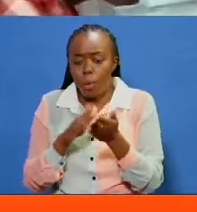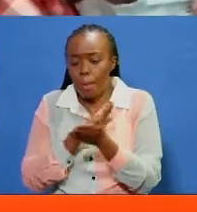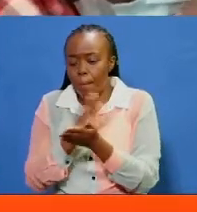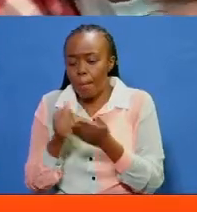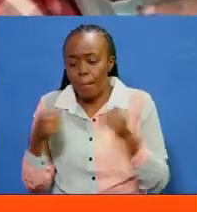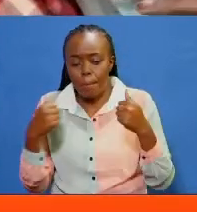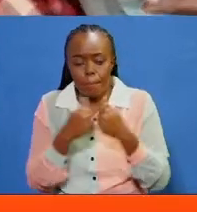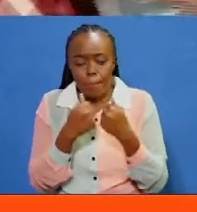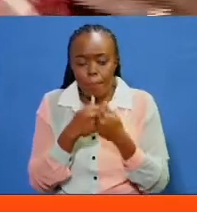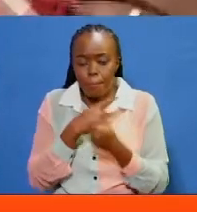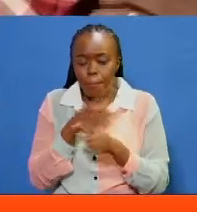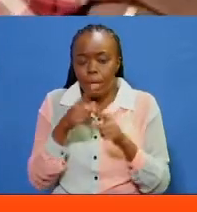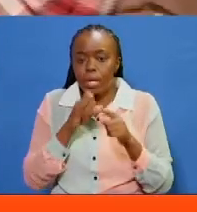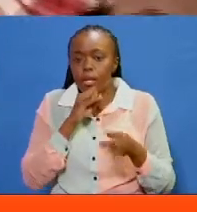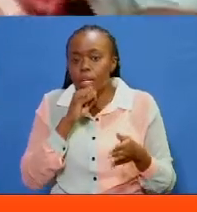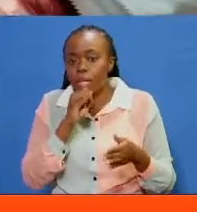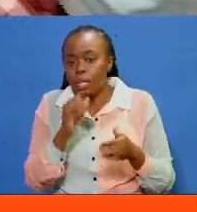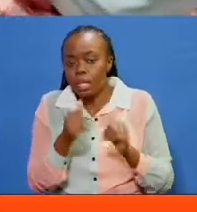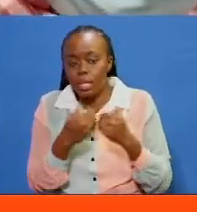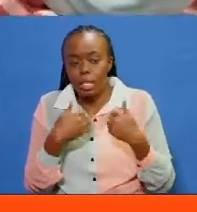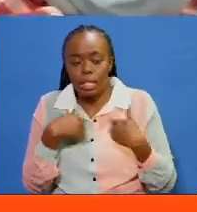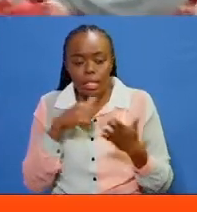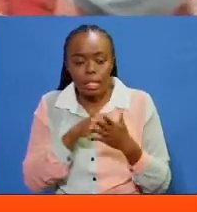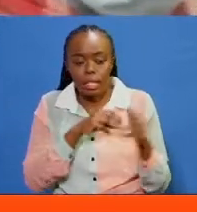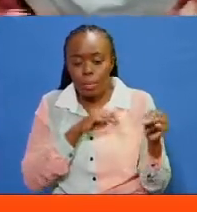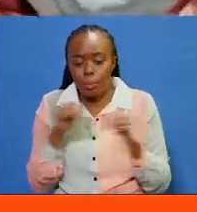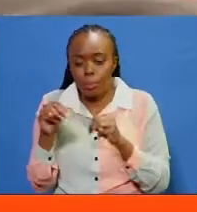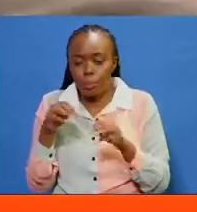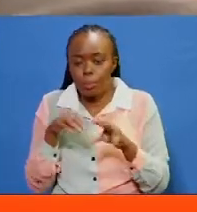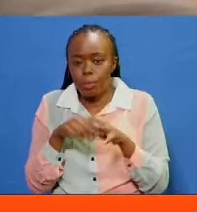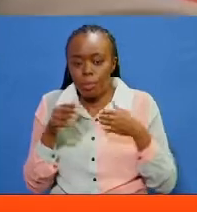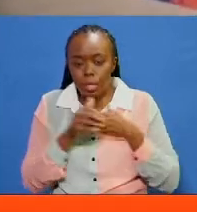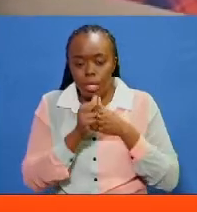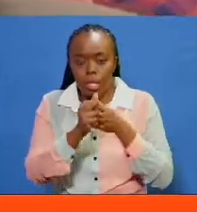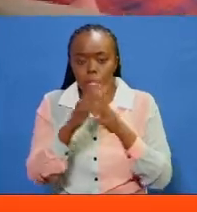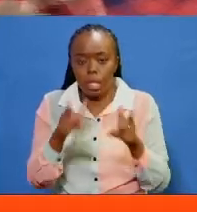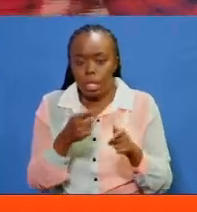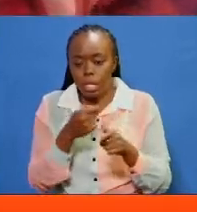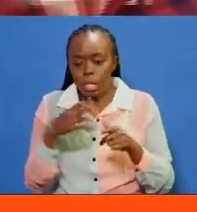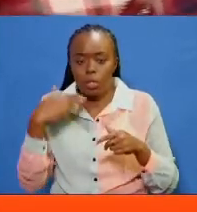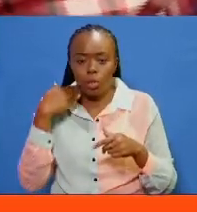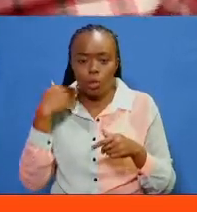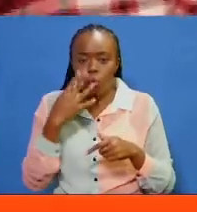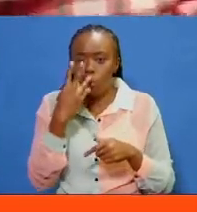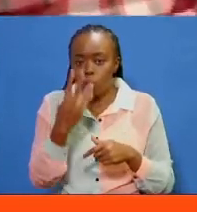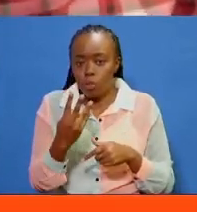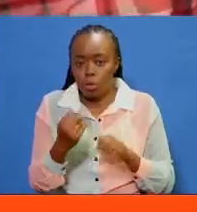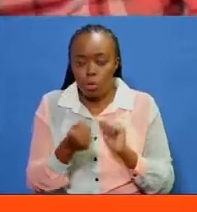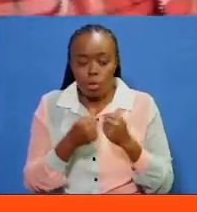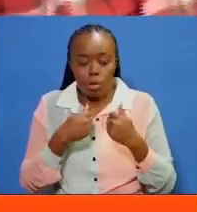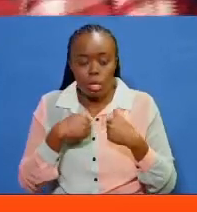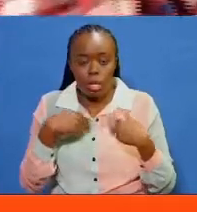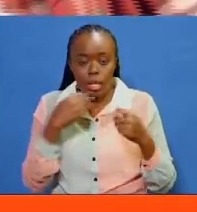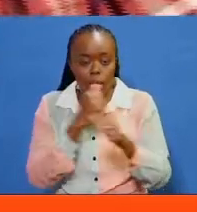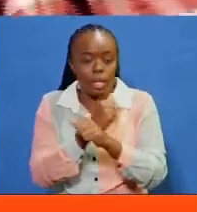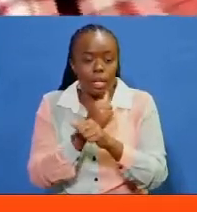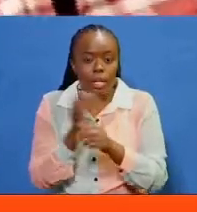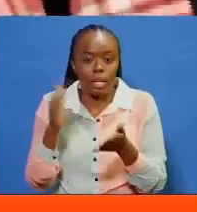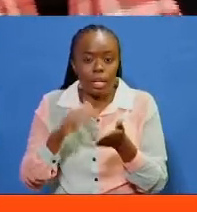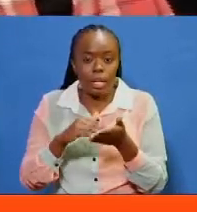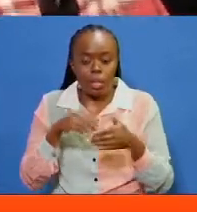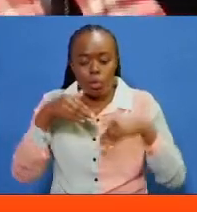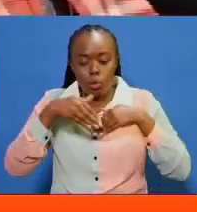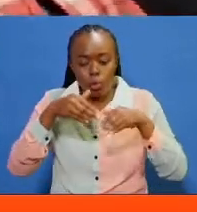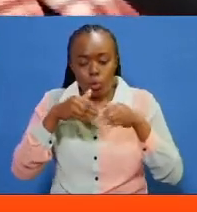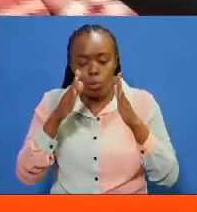crime. It is suspected he led and coordinated the killing of the four. This arrest comes following